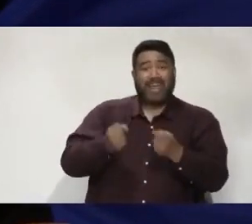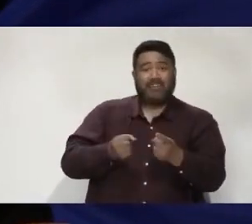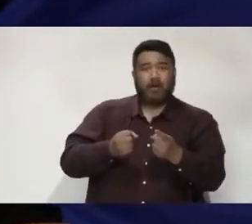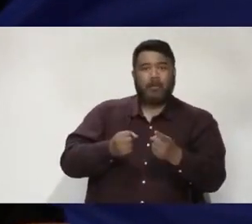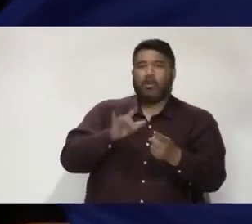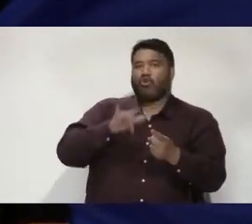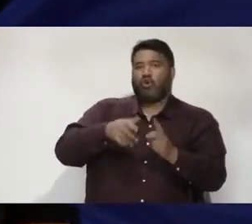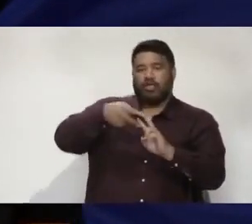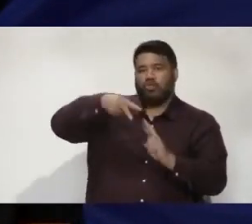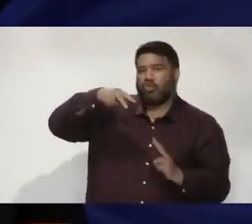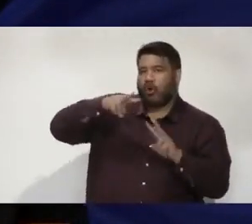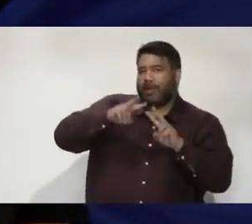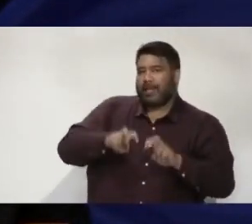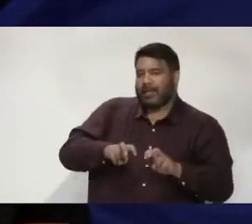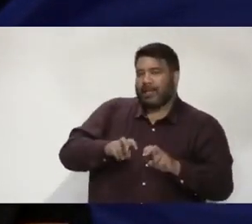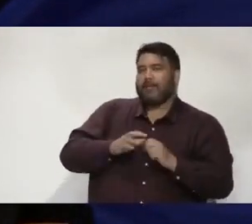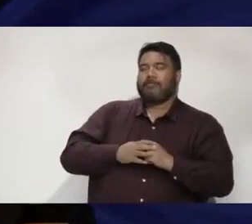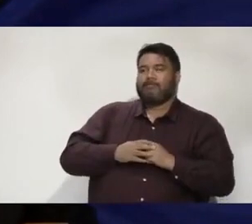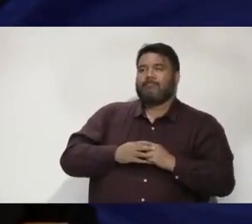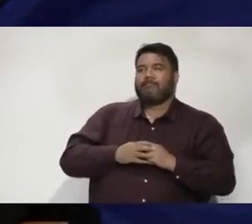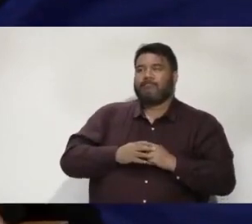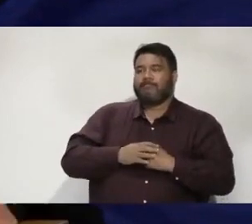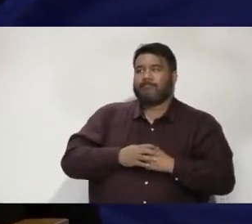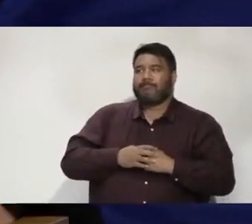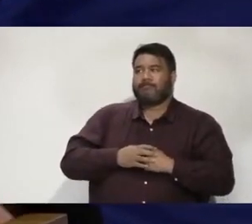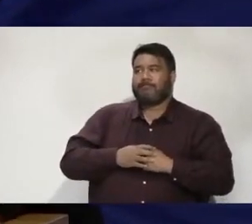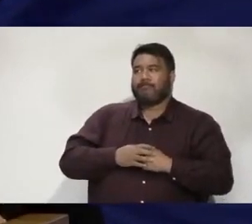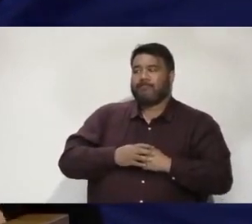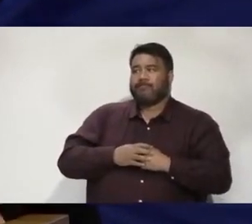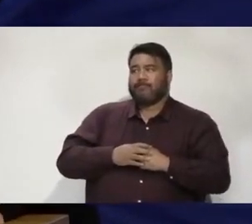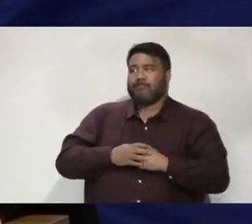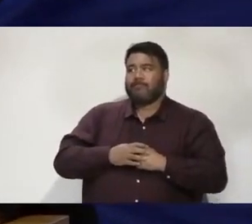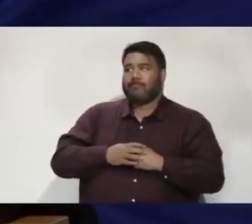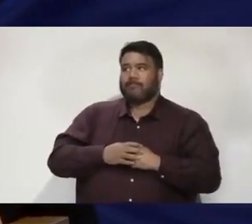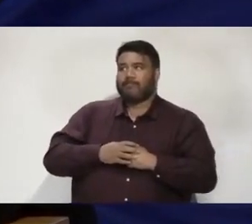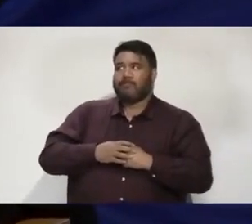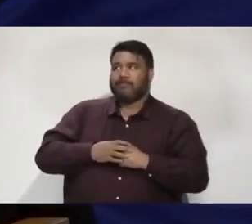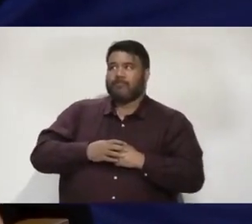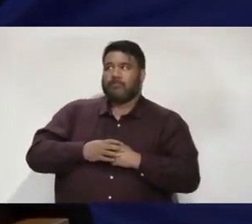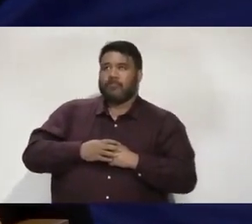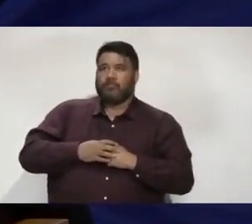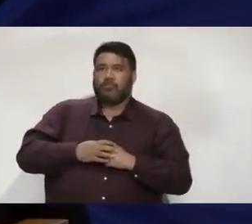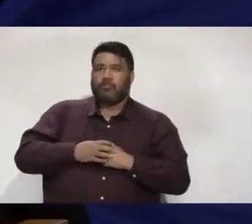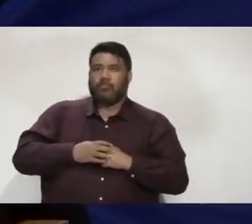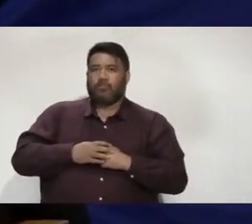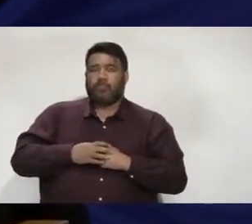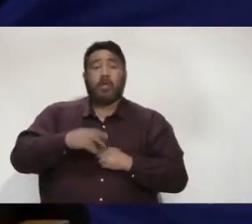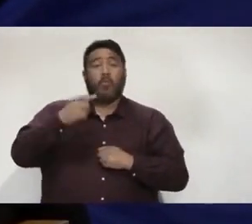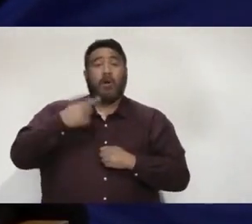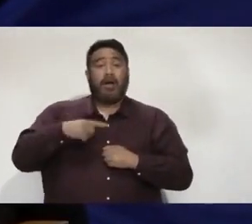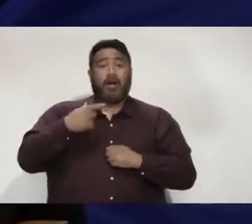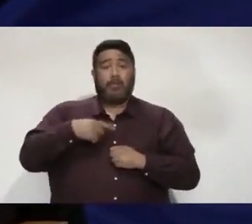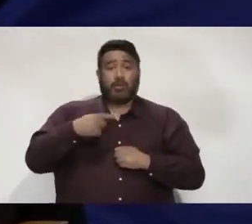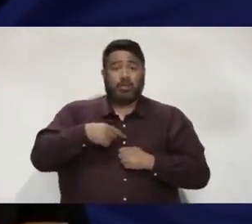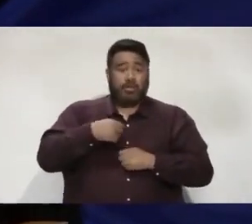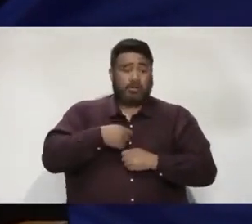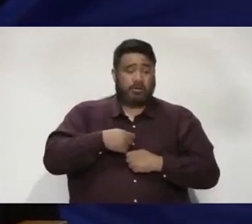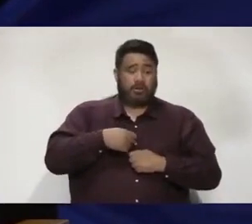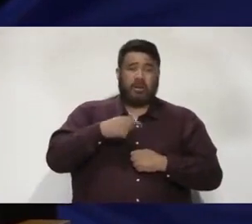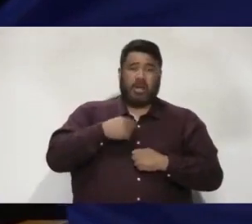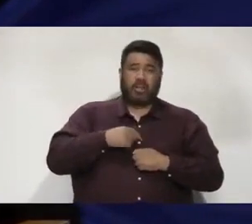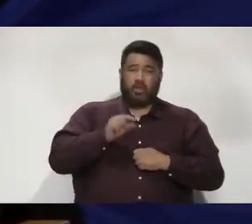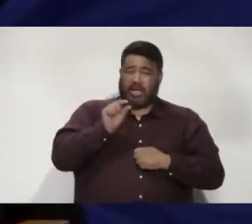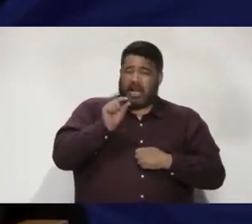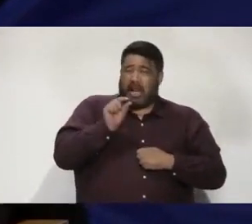sample is possible to do the sequencing from. While you need a relatively small amount of viral load to be able to run